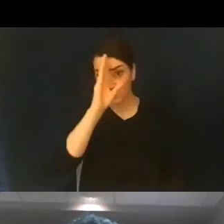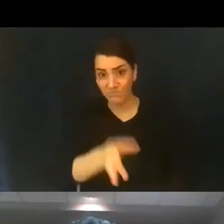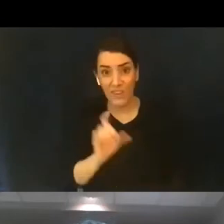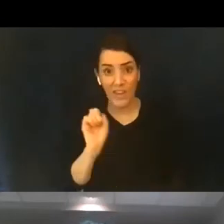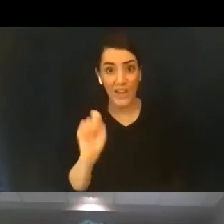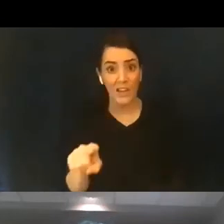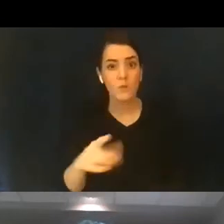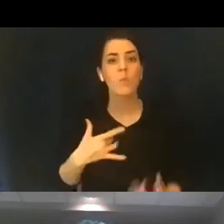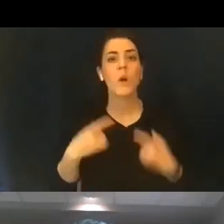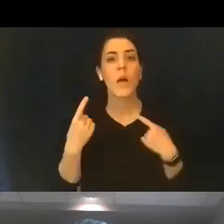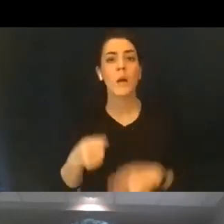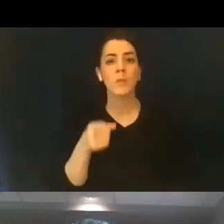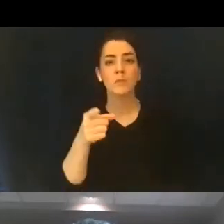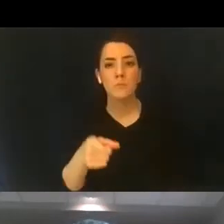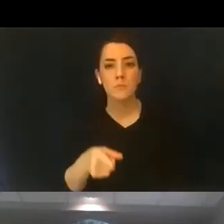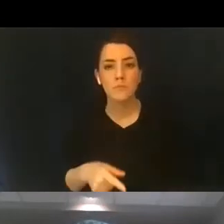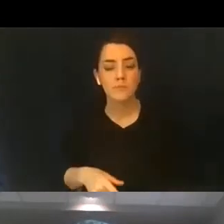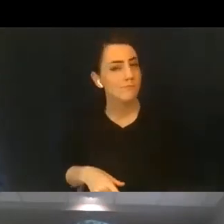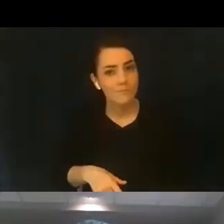video.